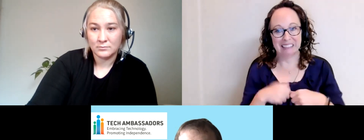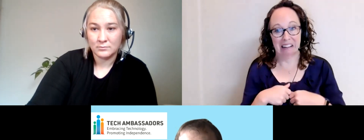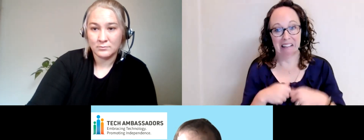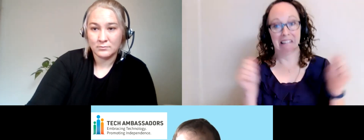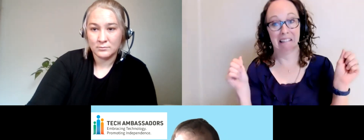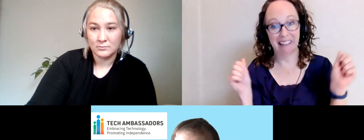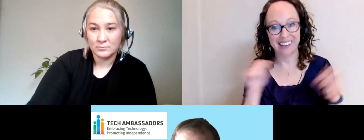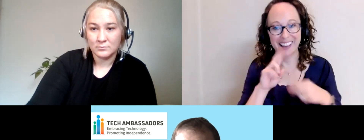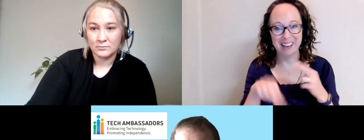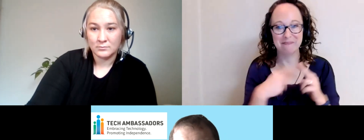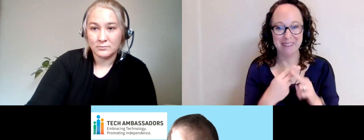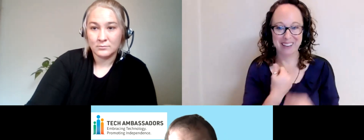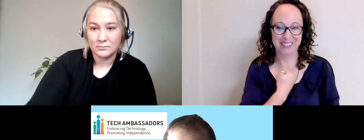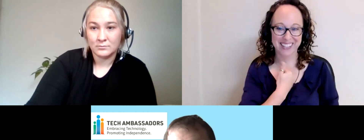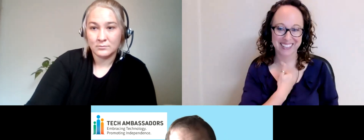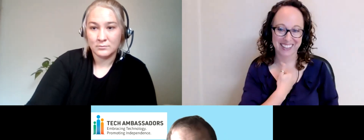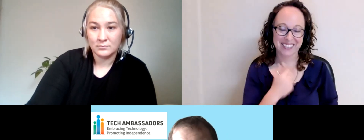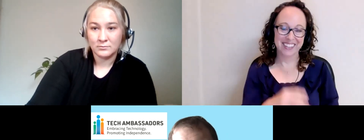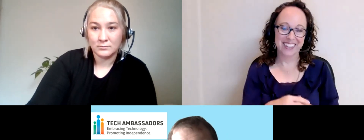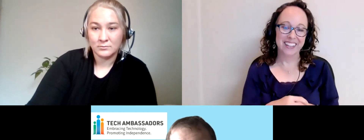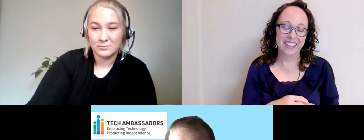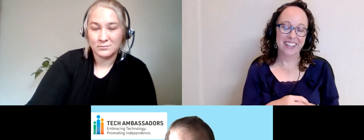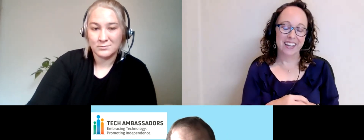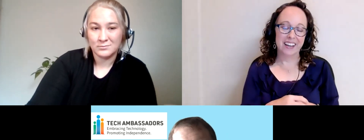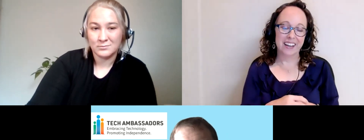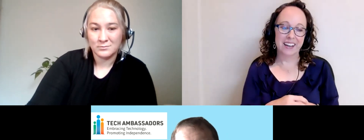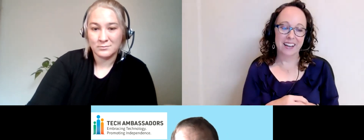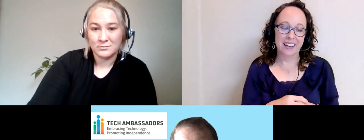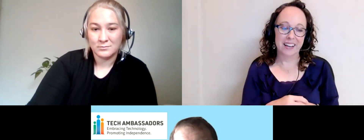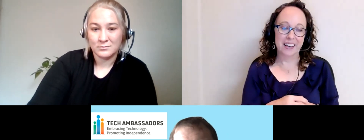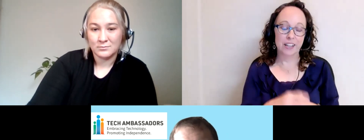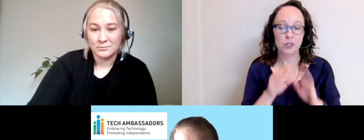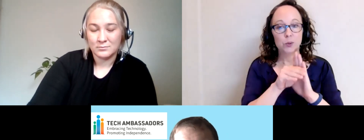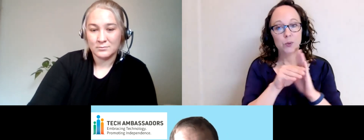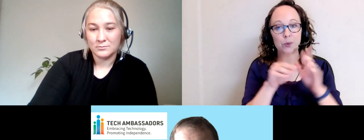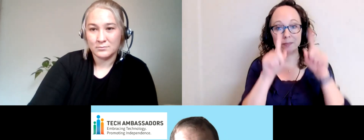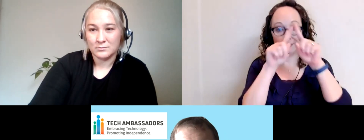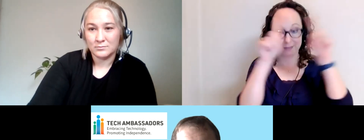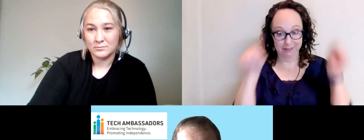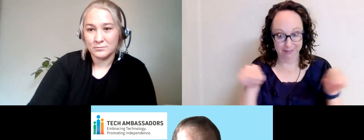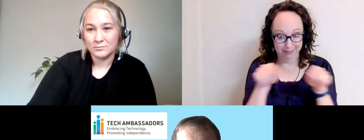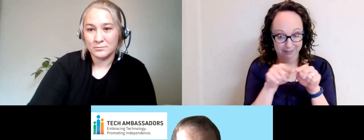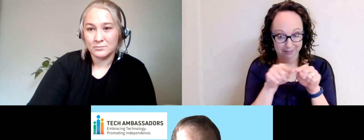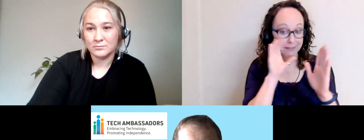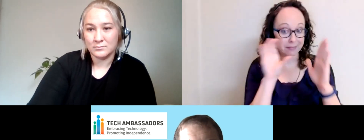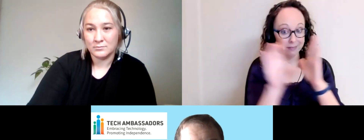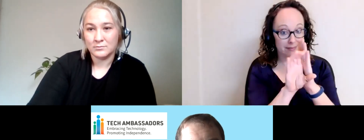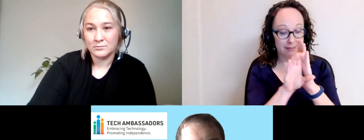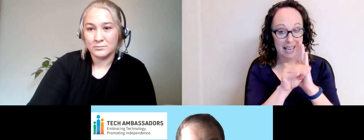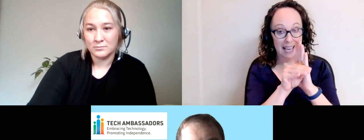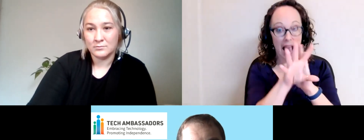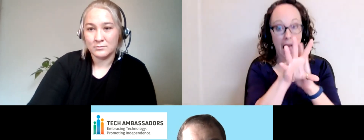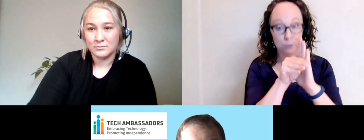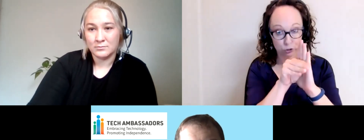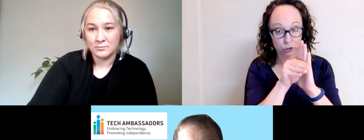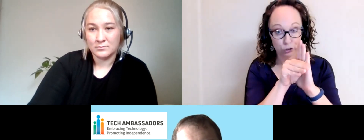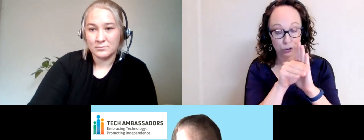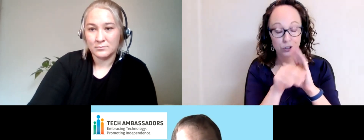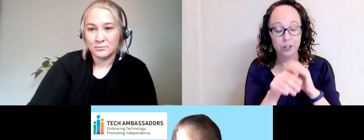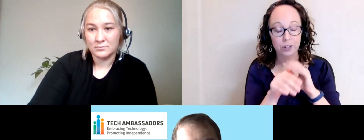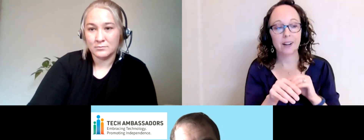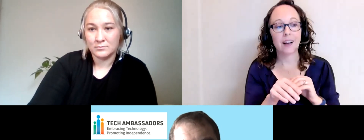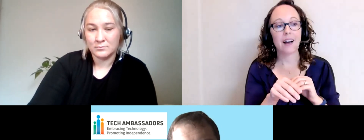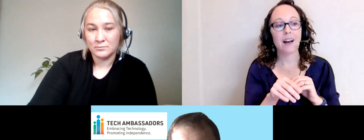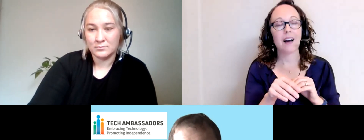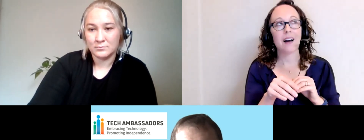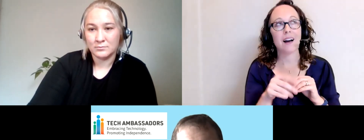first application of being able to sort of capture an image with those things Yeah. that I thought of was, you know,